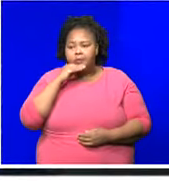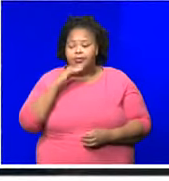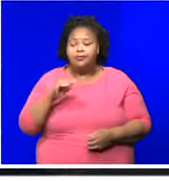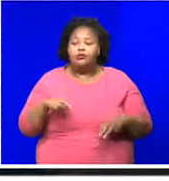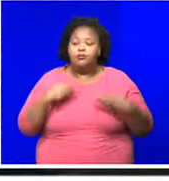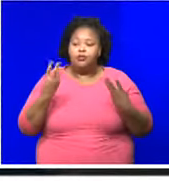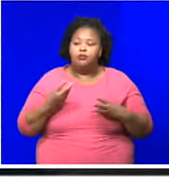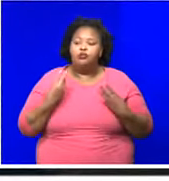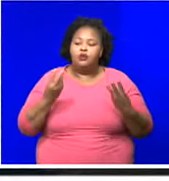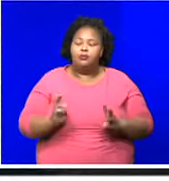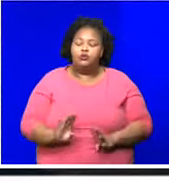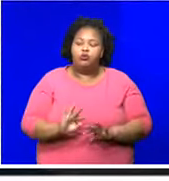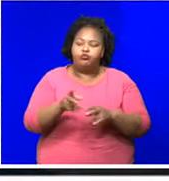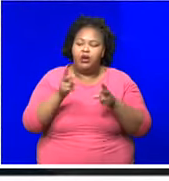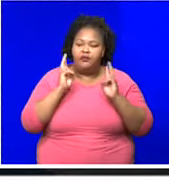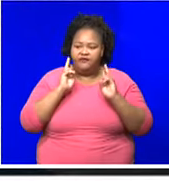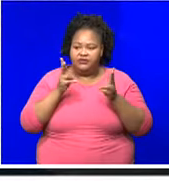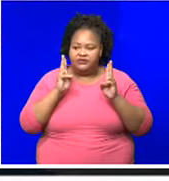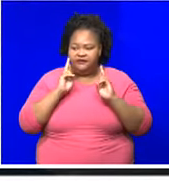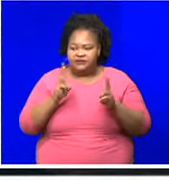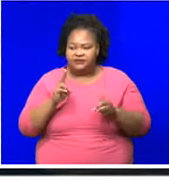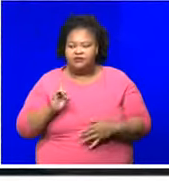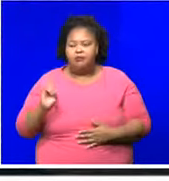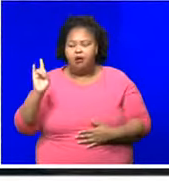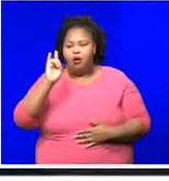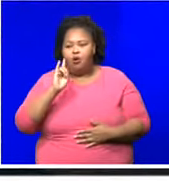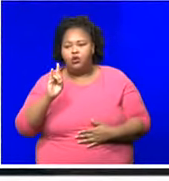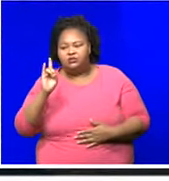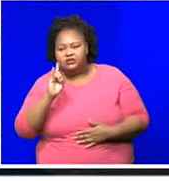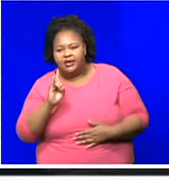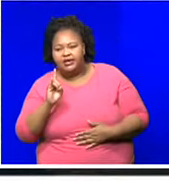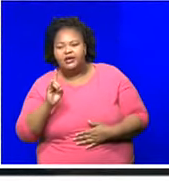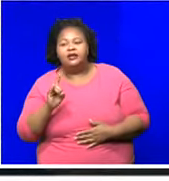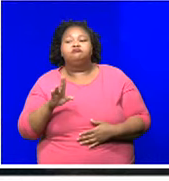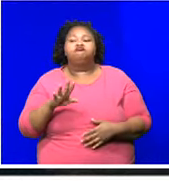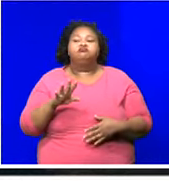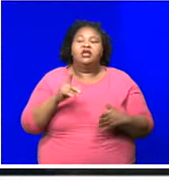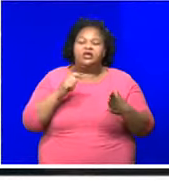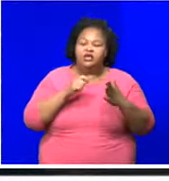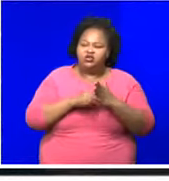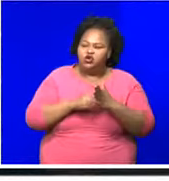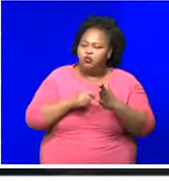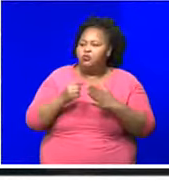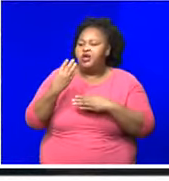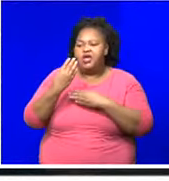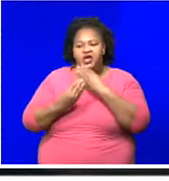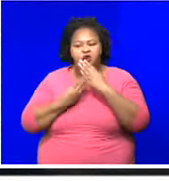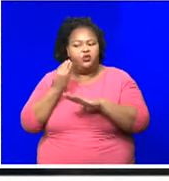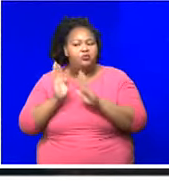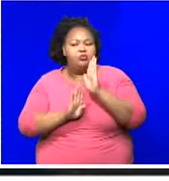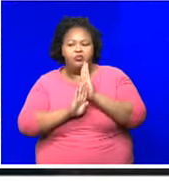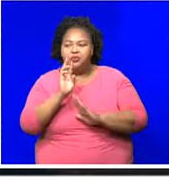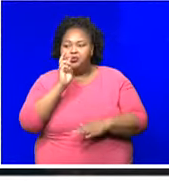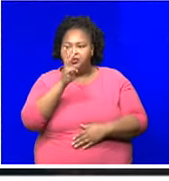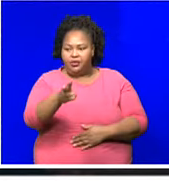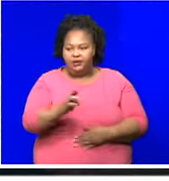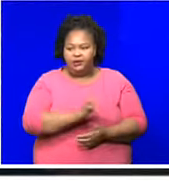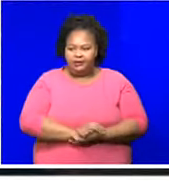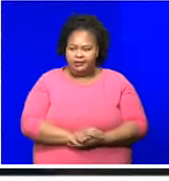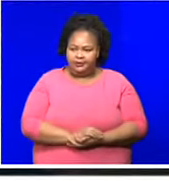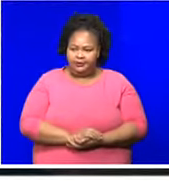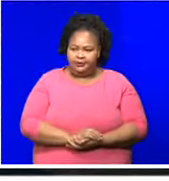visitors. The National Maize Corporation Chief Executive Officer Mavela Vilani says most problems that were faced